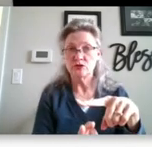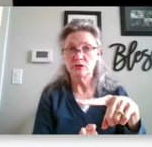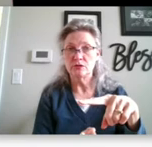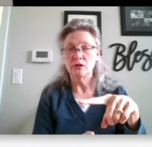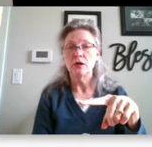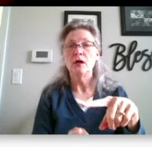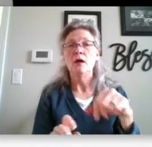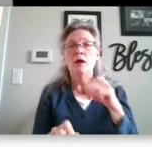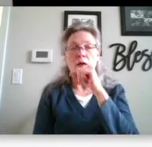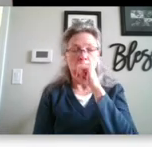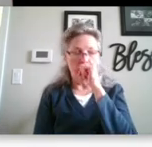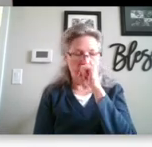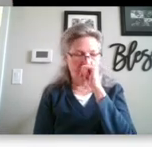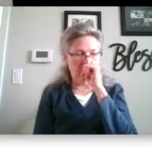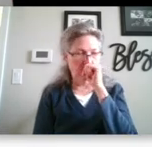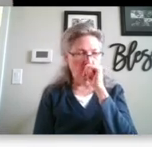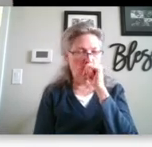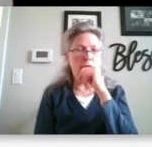decimal and say